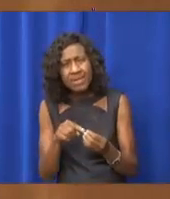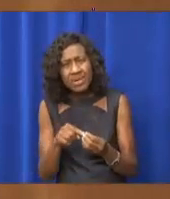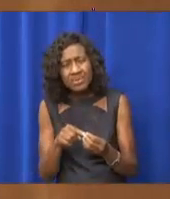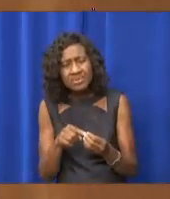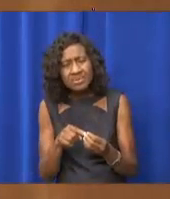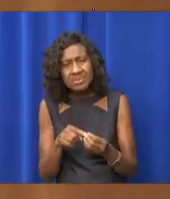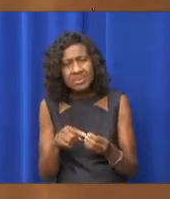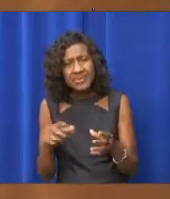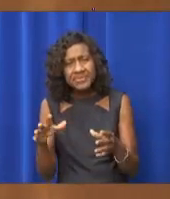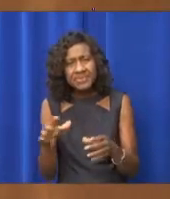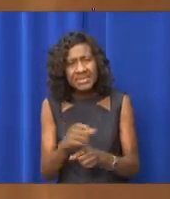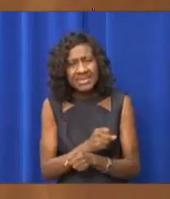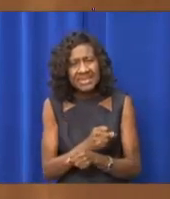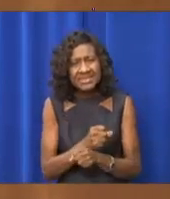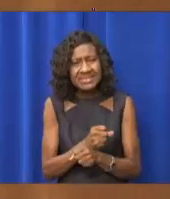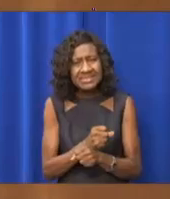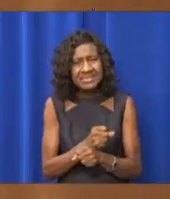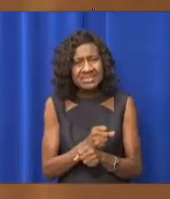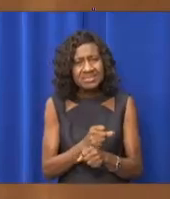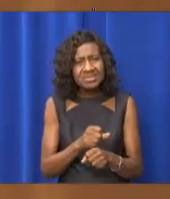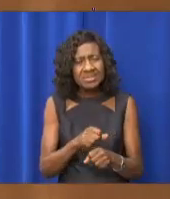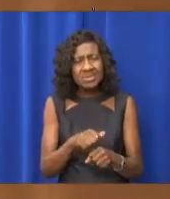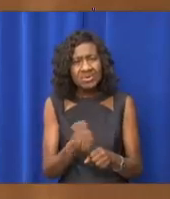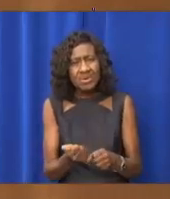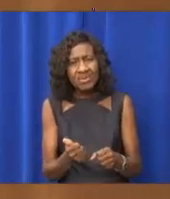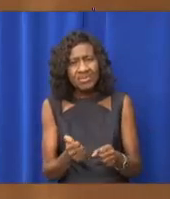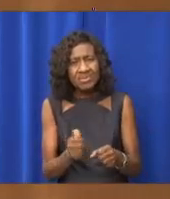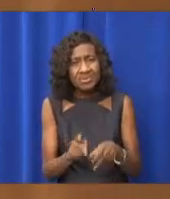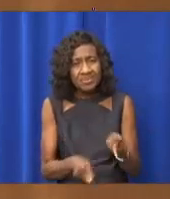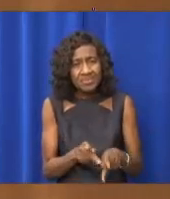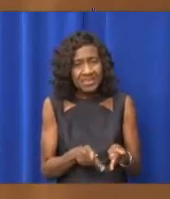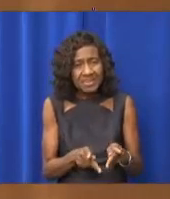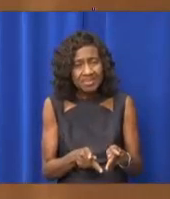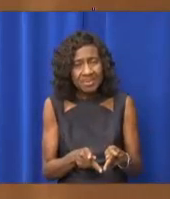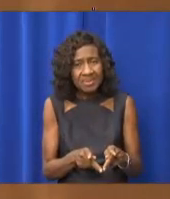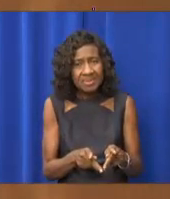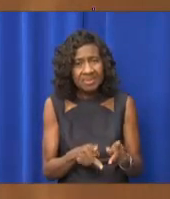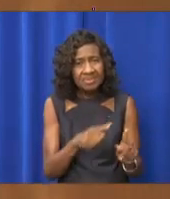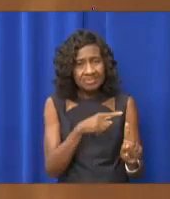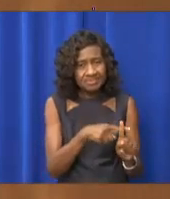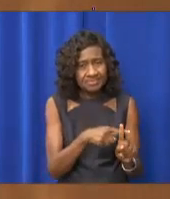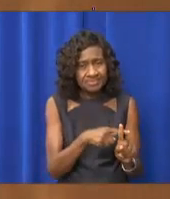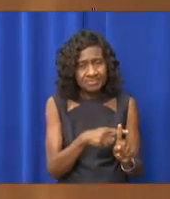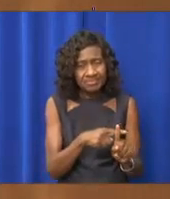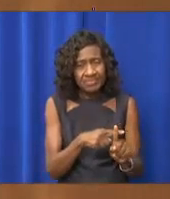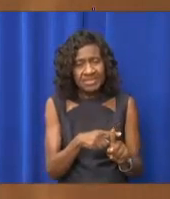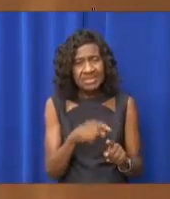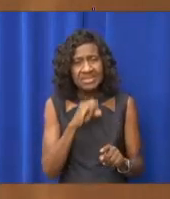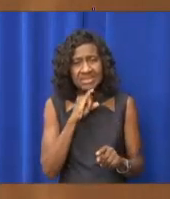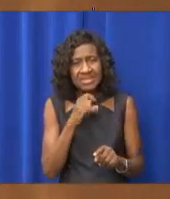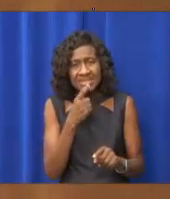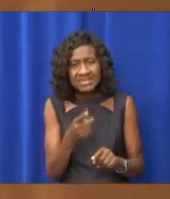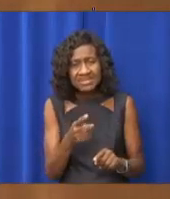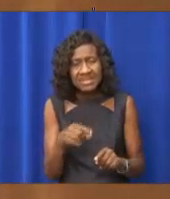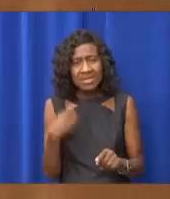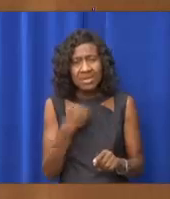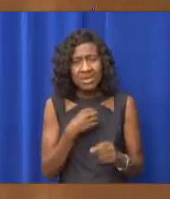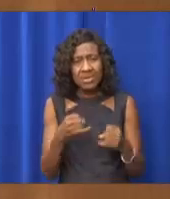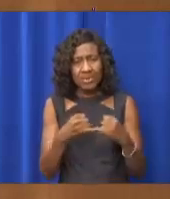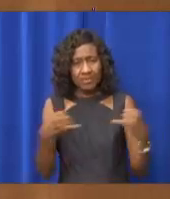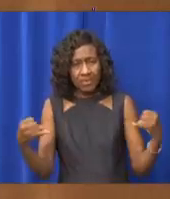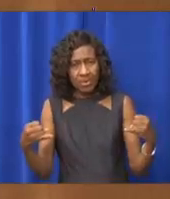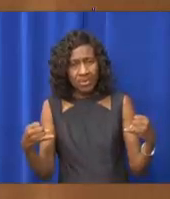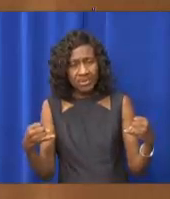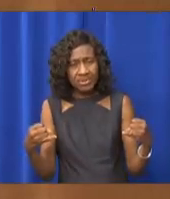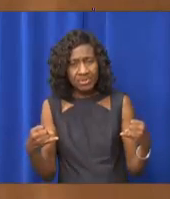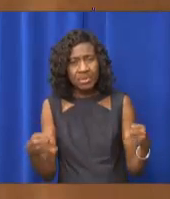these cases pop up, and we don't really understand where they're coming from. Our borders have been closed. The R value, just